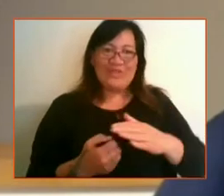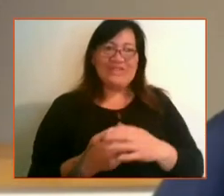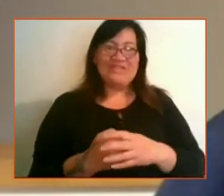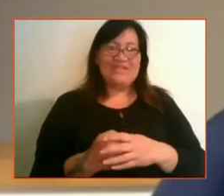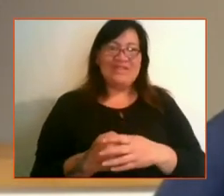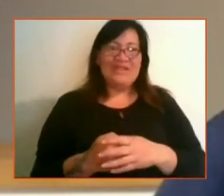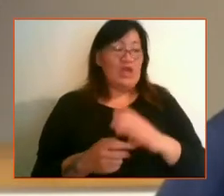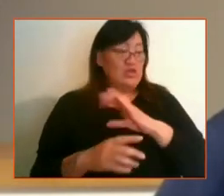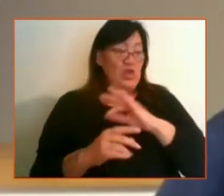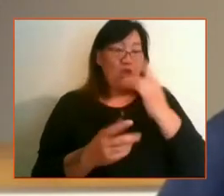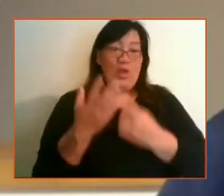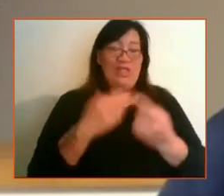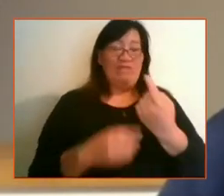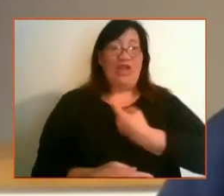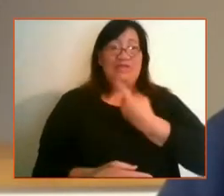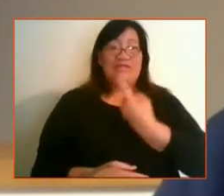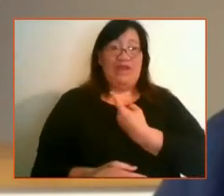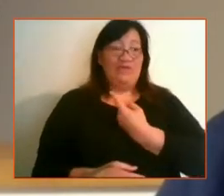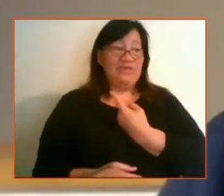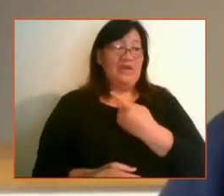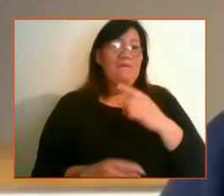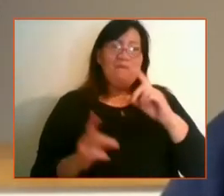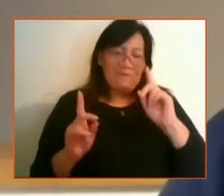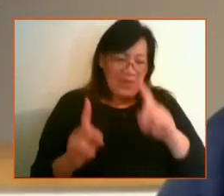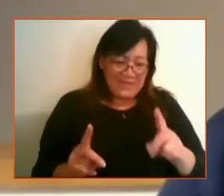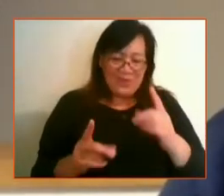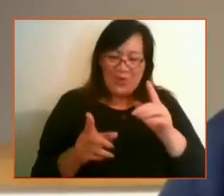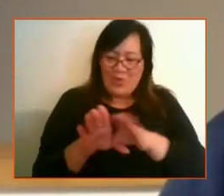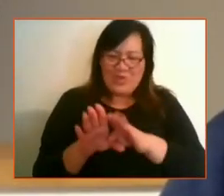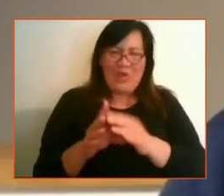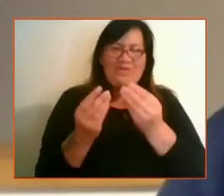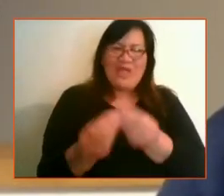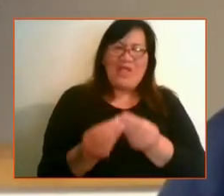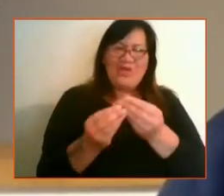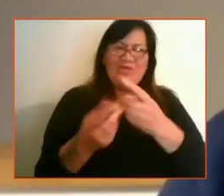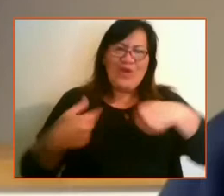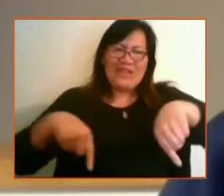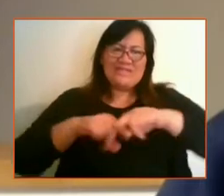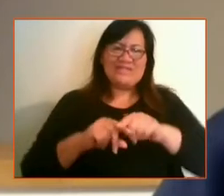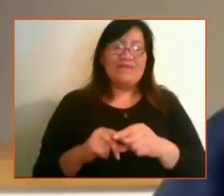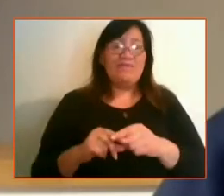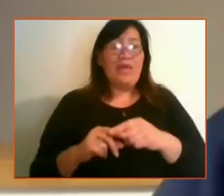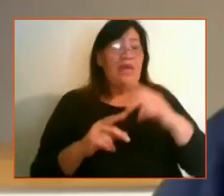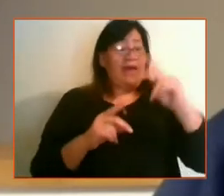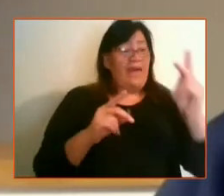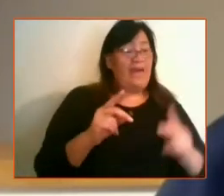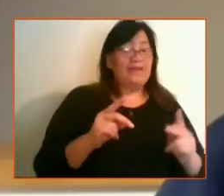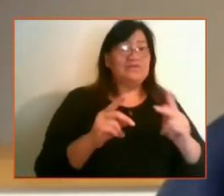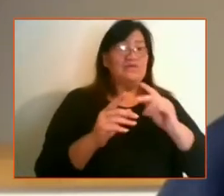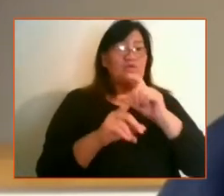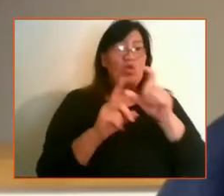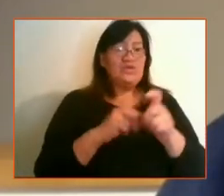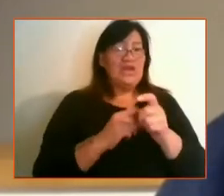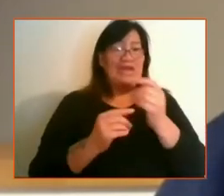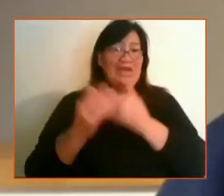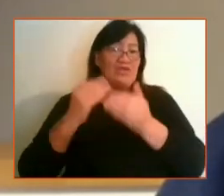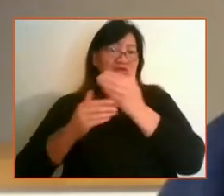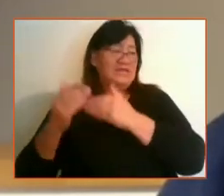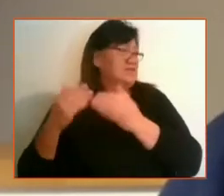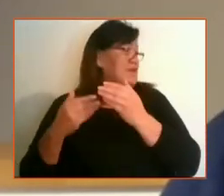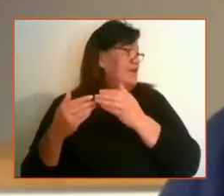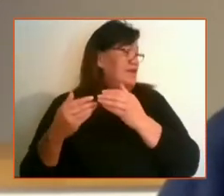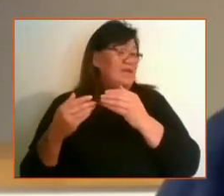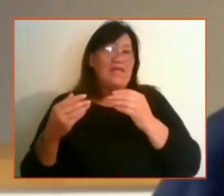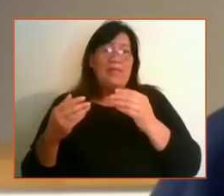not just who we are, but the values of what brings us together. And the arts, culture and heritage part of